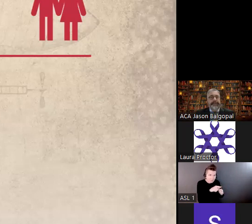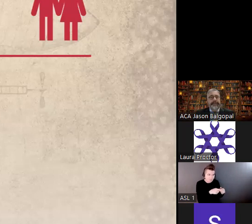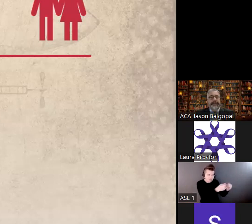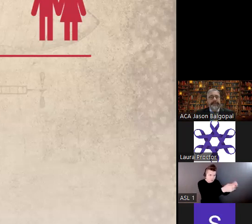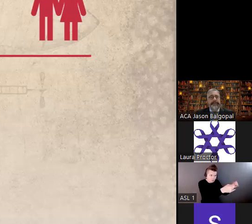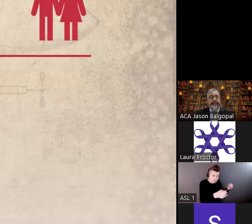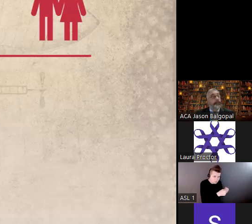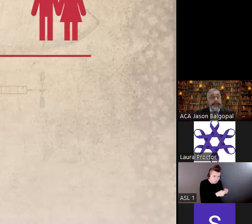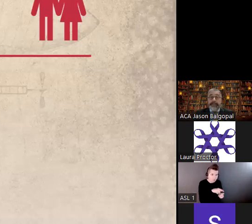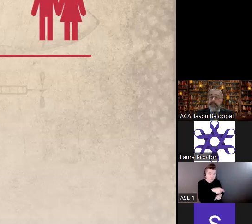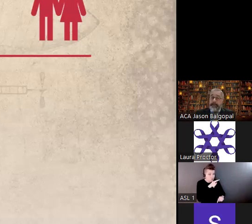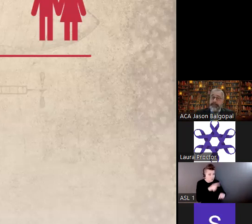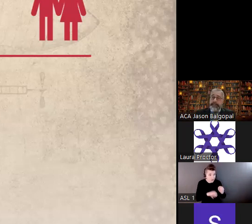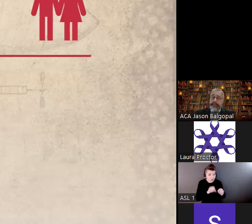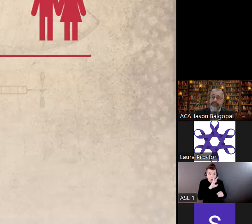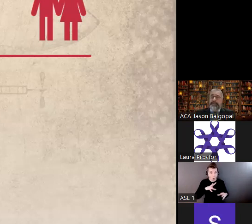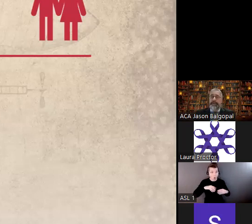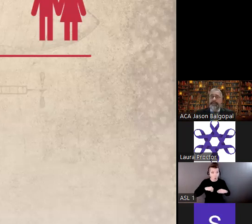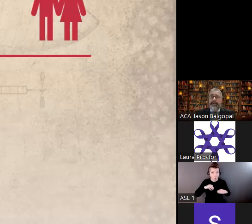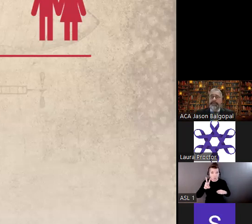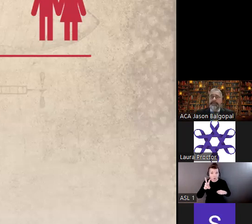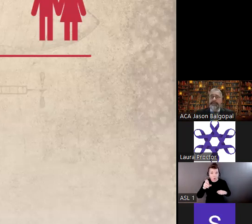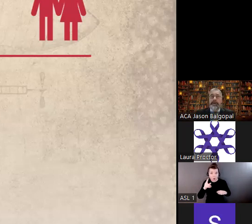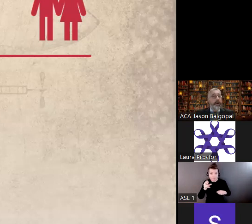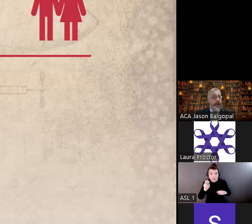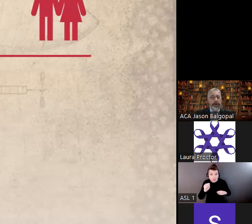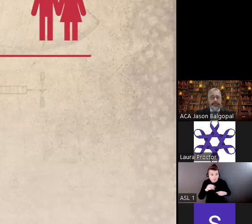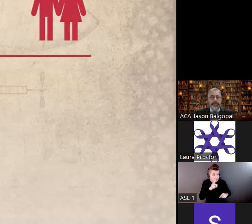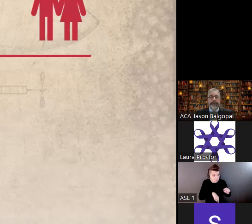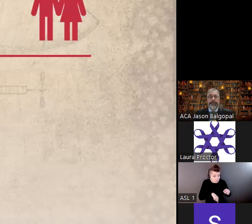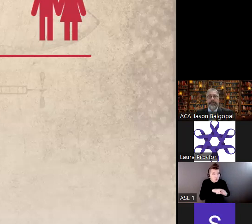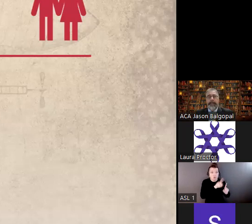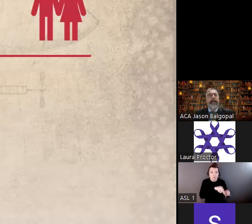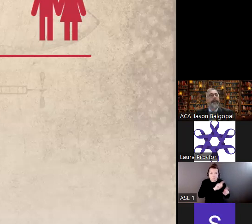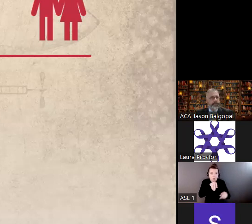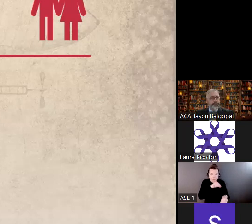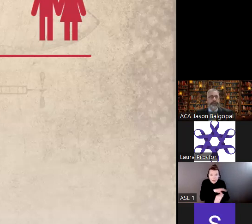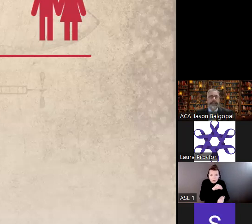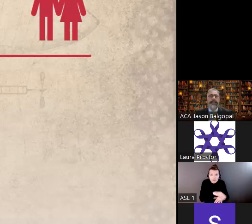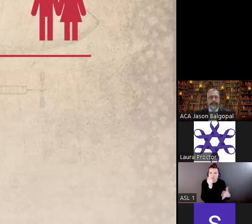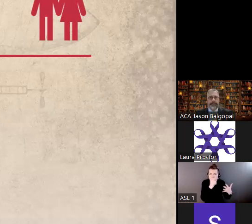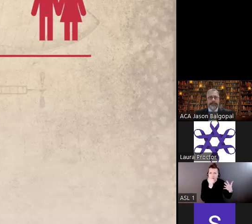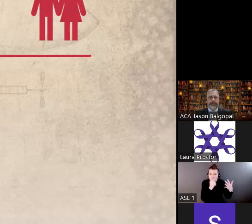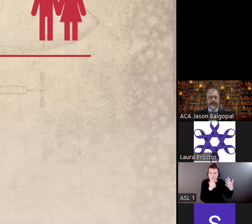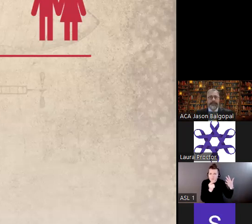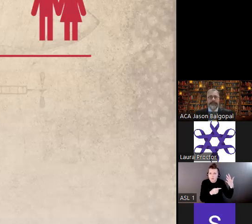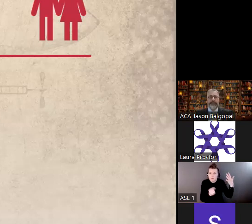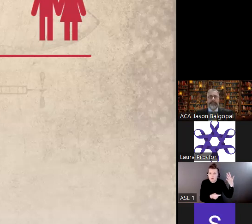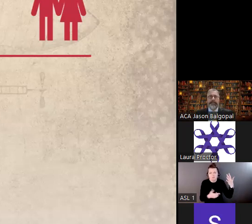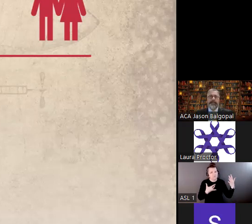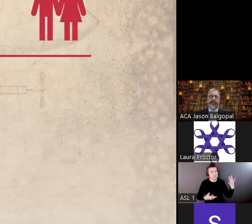weapons, perhaps take counseling as directed by a probation officer, are all appropriate and usually included.